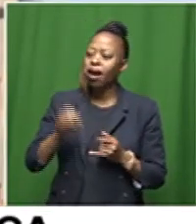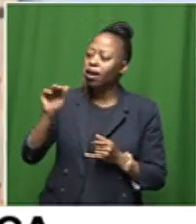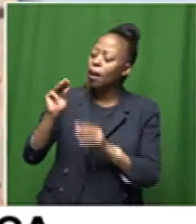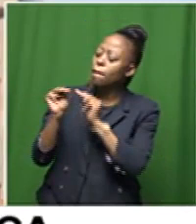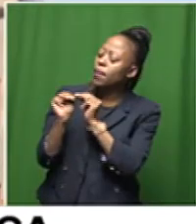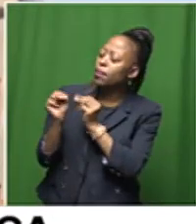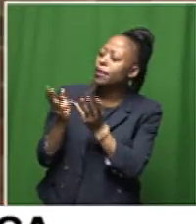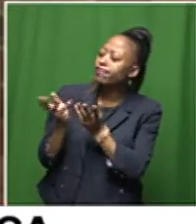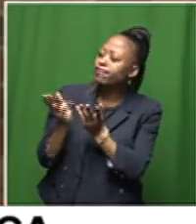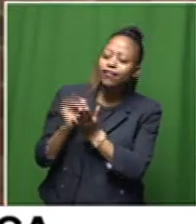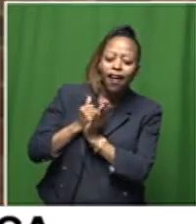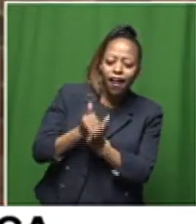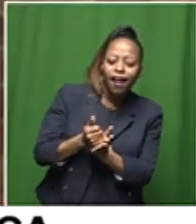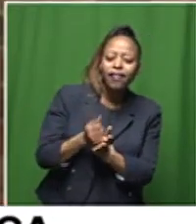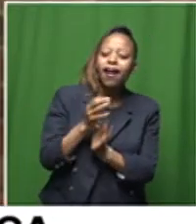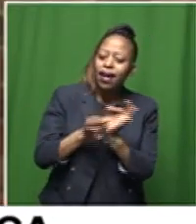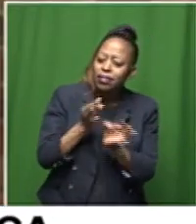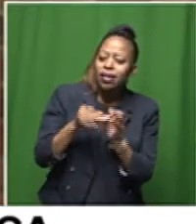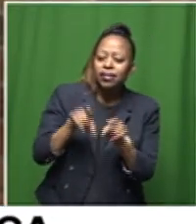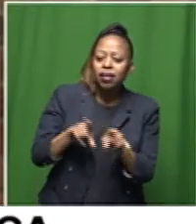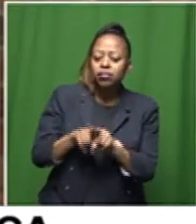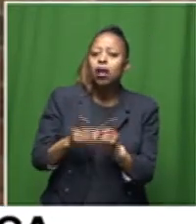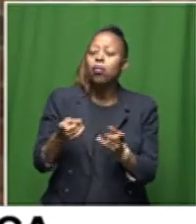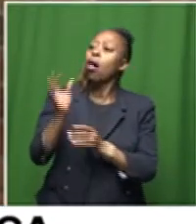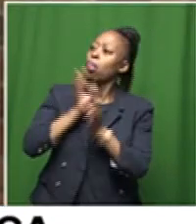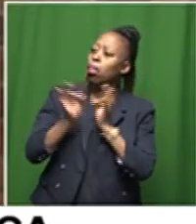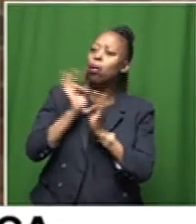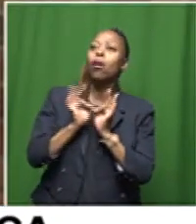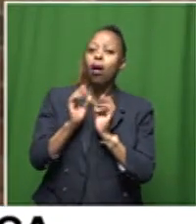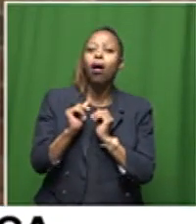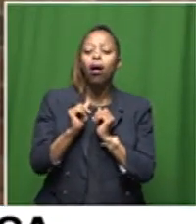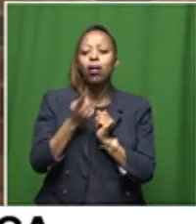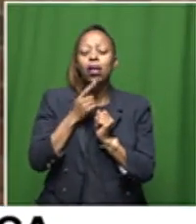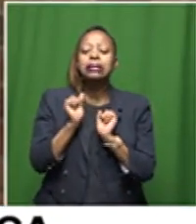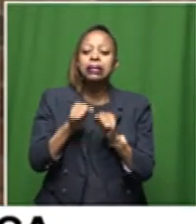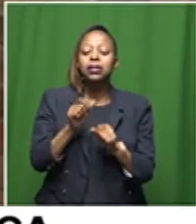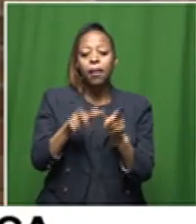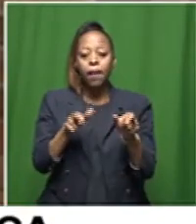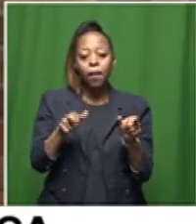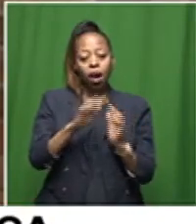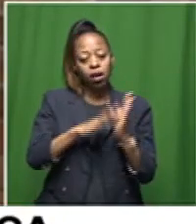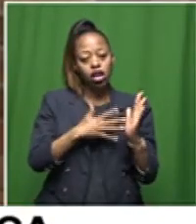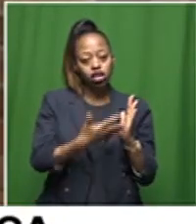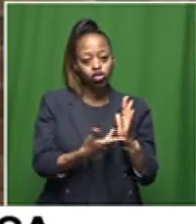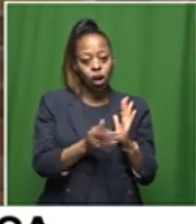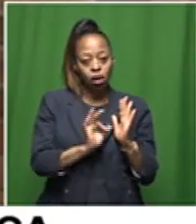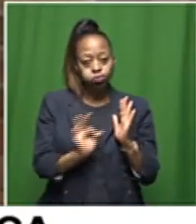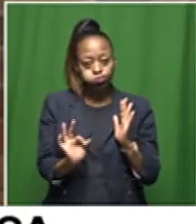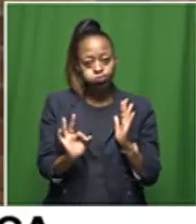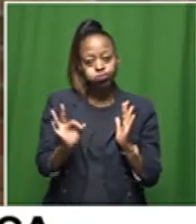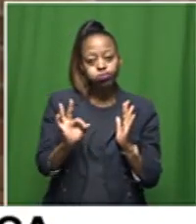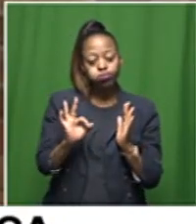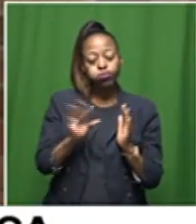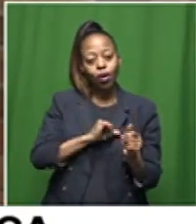of the hospital to attend to this, explain them. And they did explain to me that, you know, there are people that would be scheduled for an